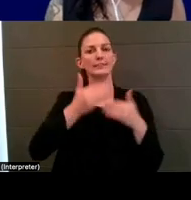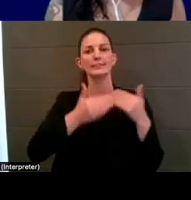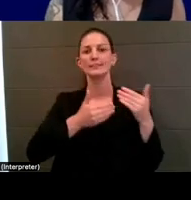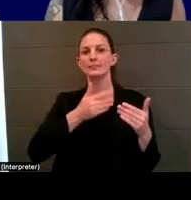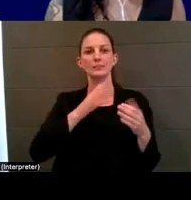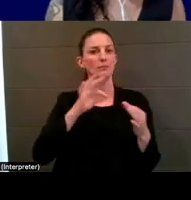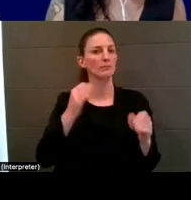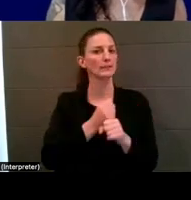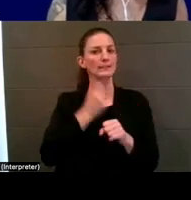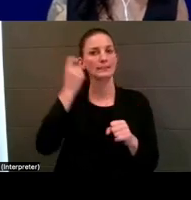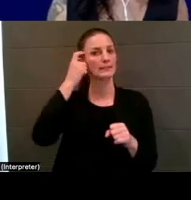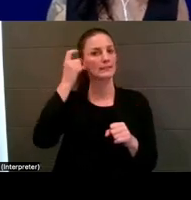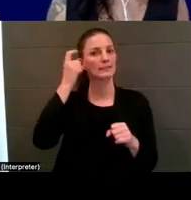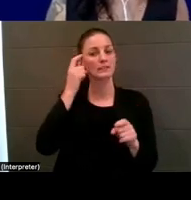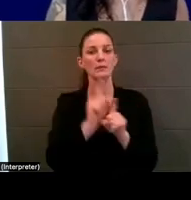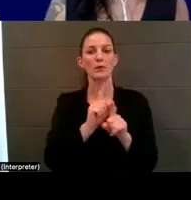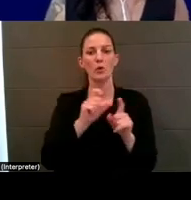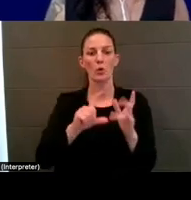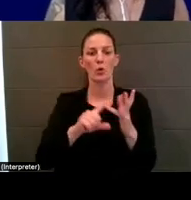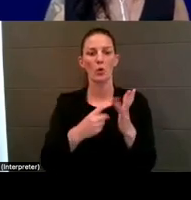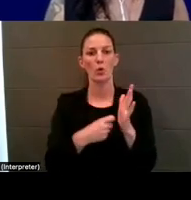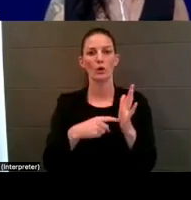visual impairment, for example.